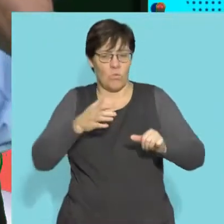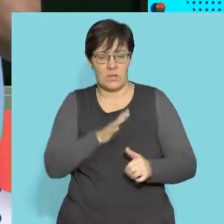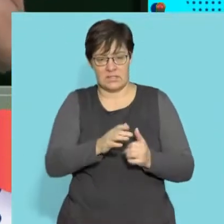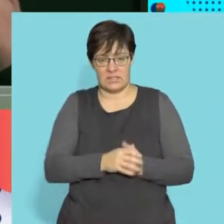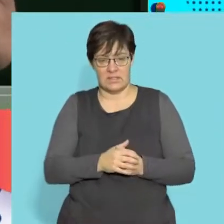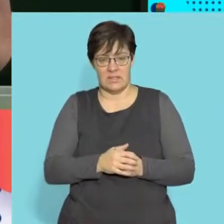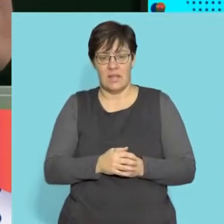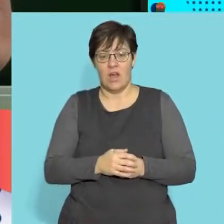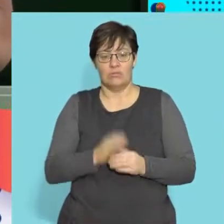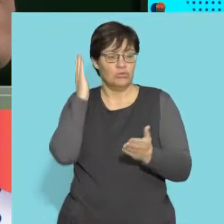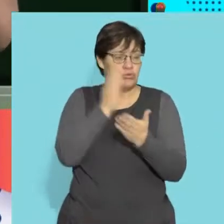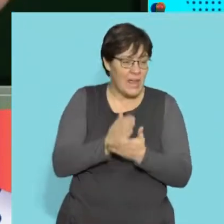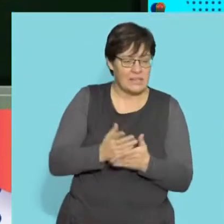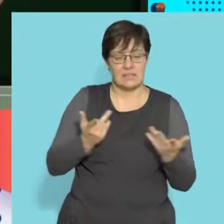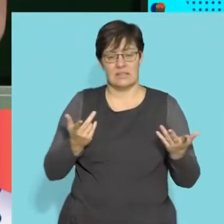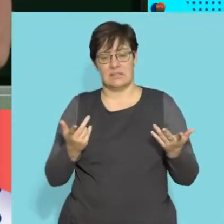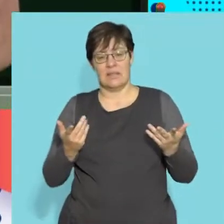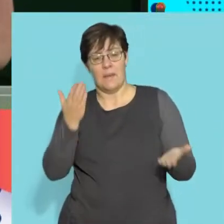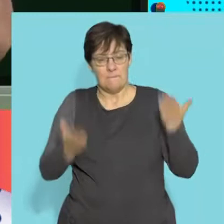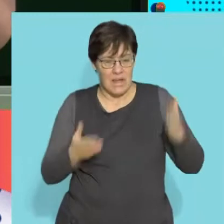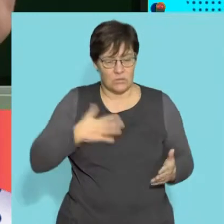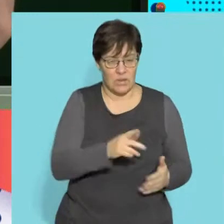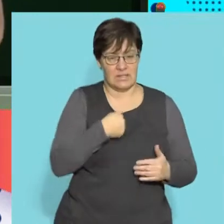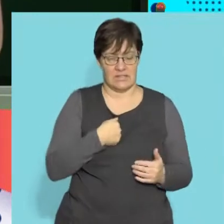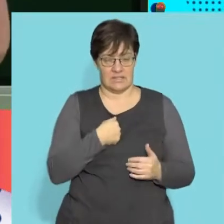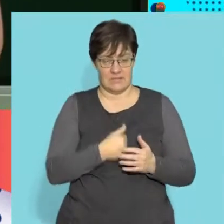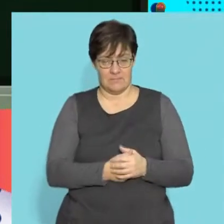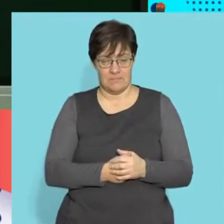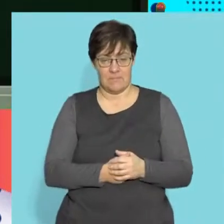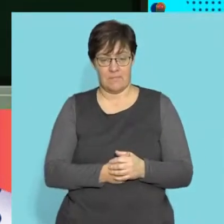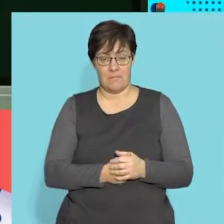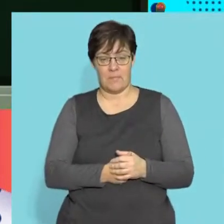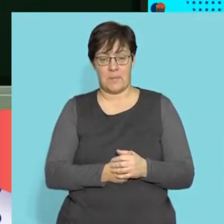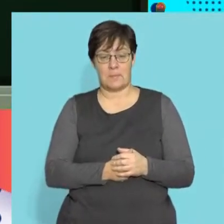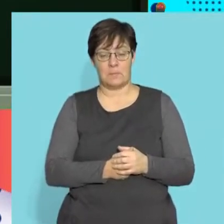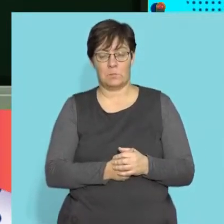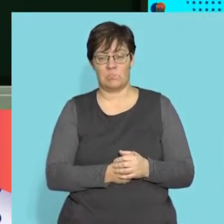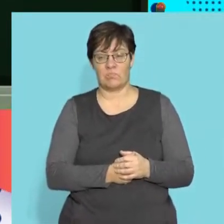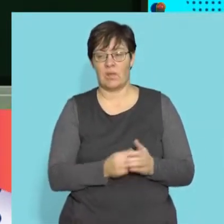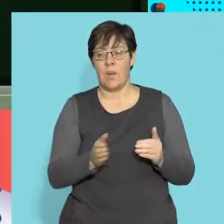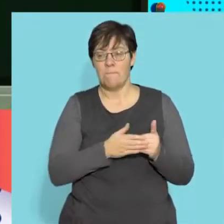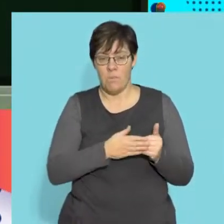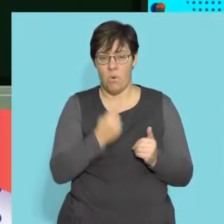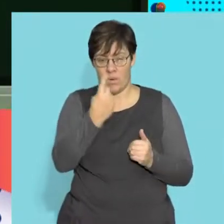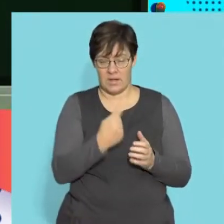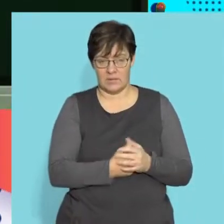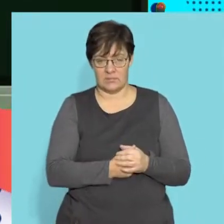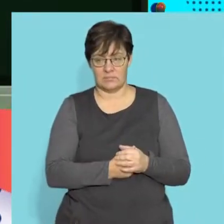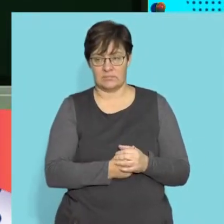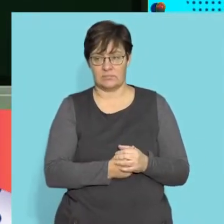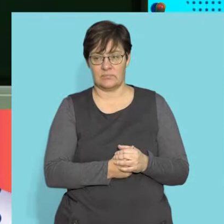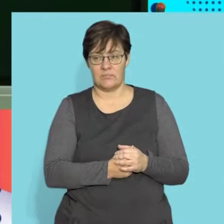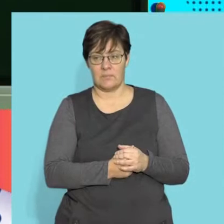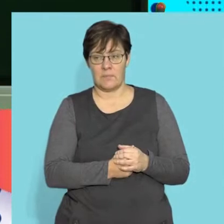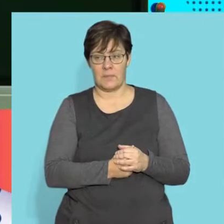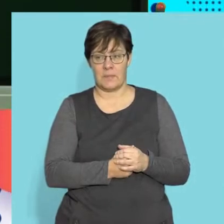the field constant and keep it nice and straight and keep it in balance. Let's just have a look at one